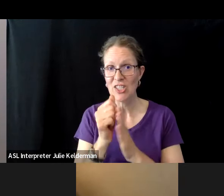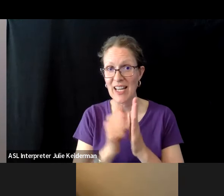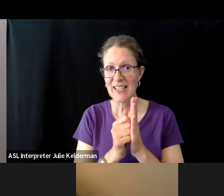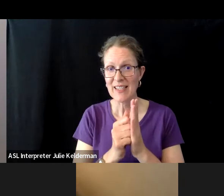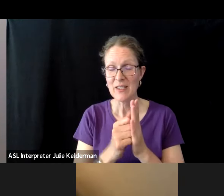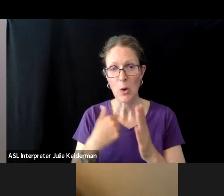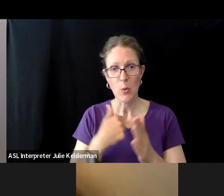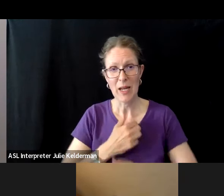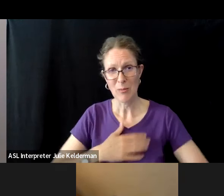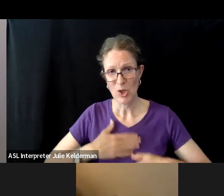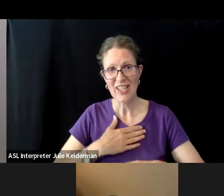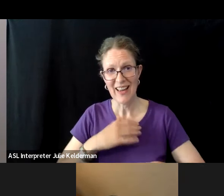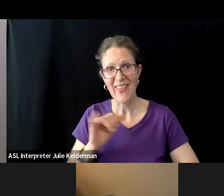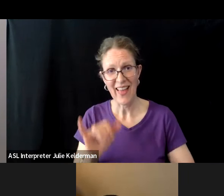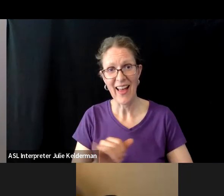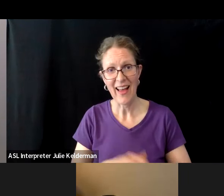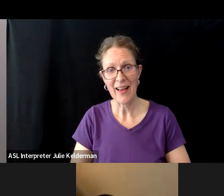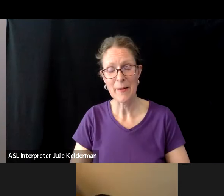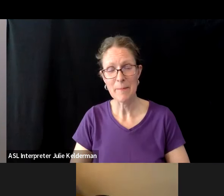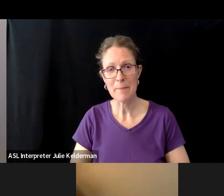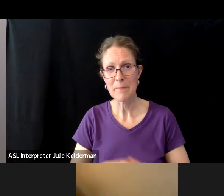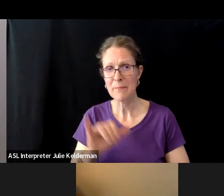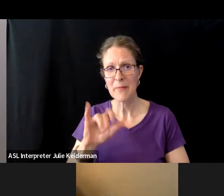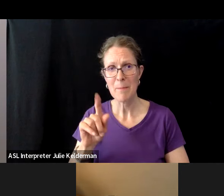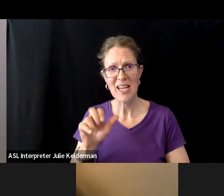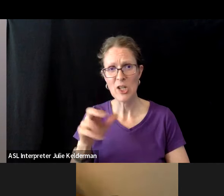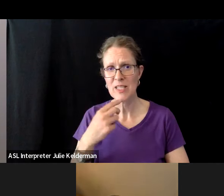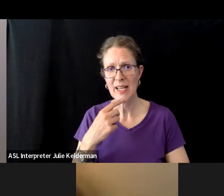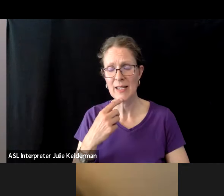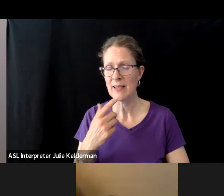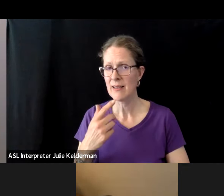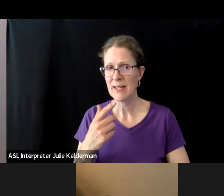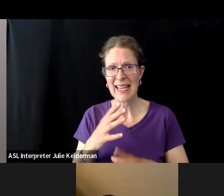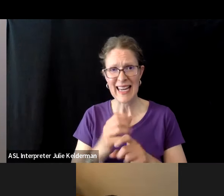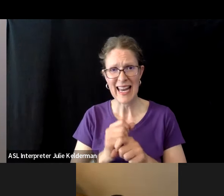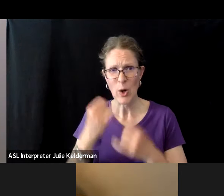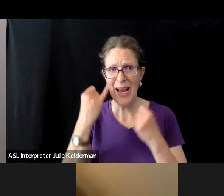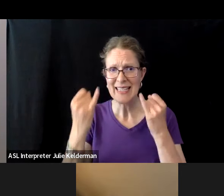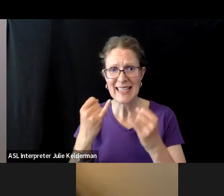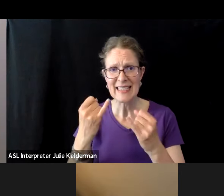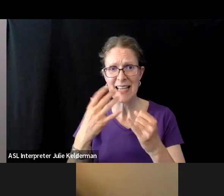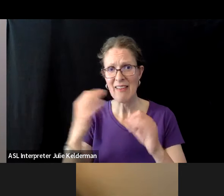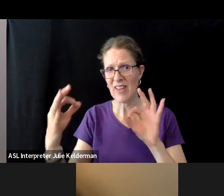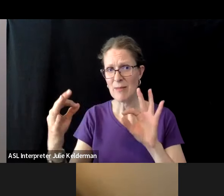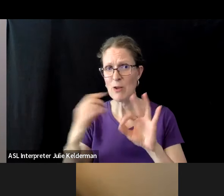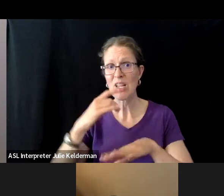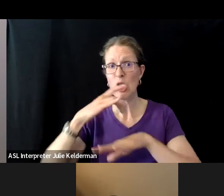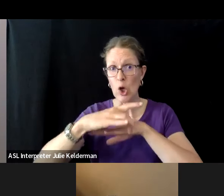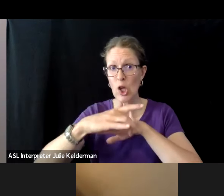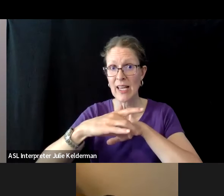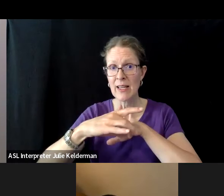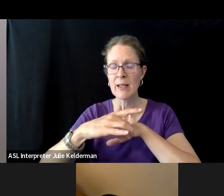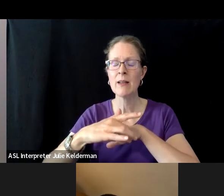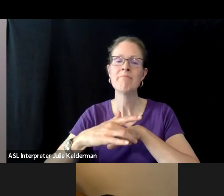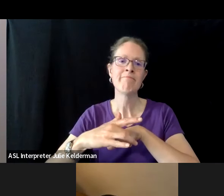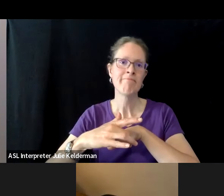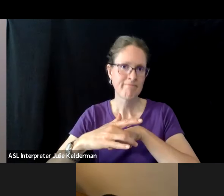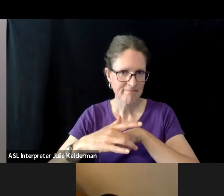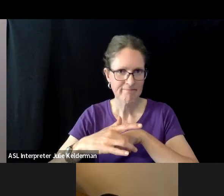do appreciate that because, like Peter said, getting these ideas and getting this feedback early in the process allows us to really, you